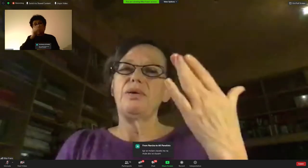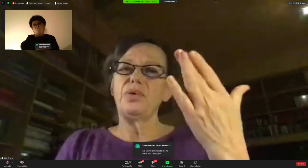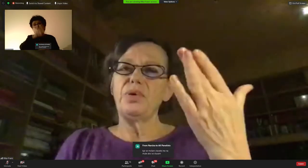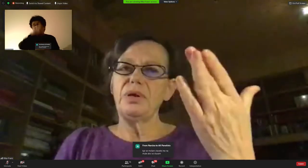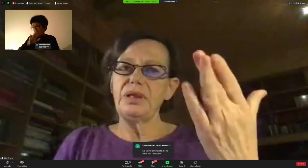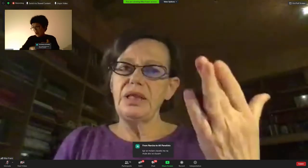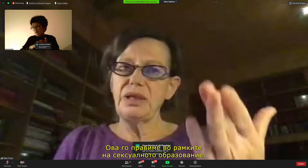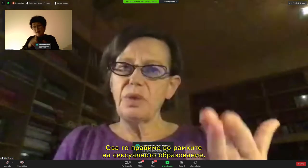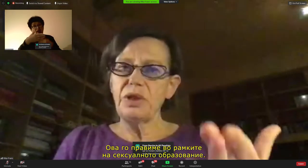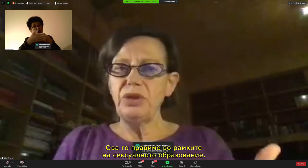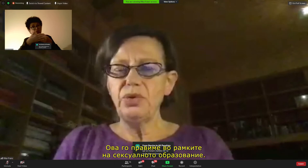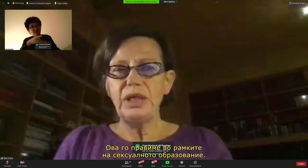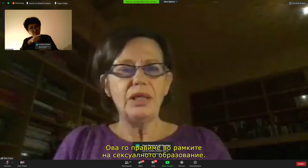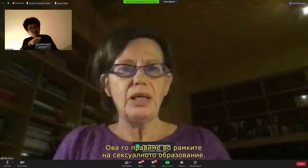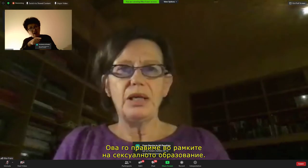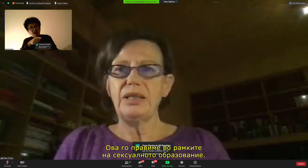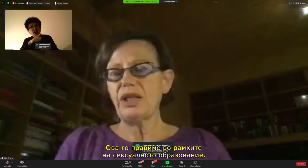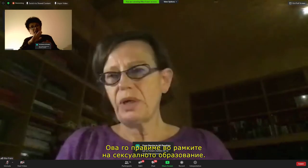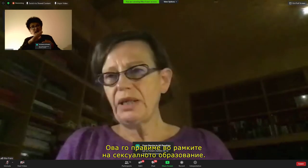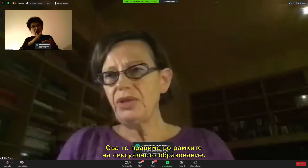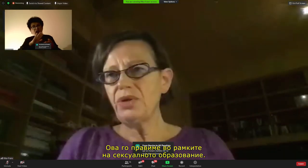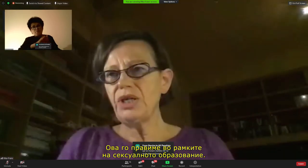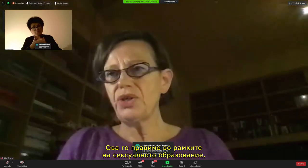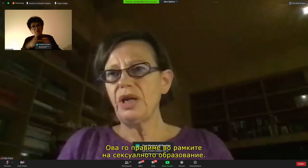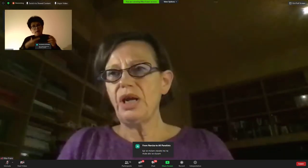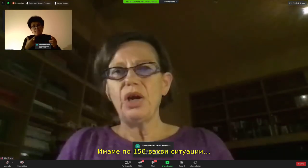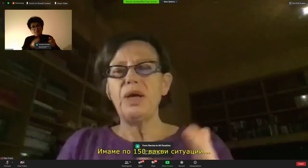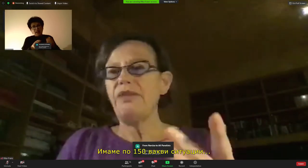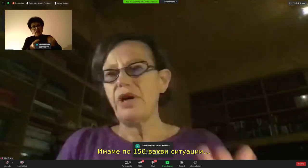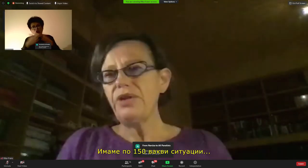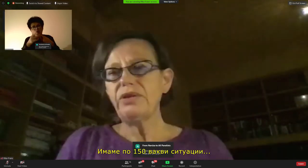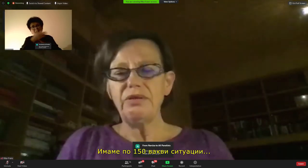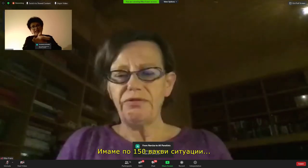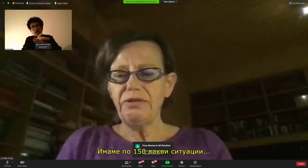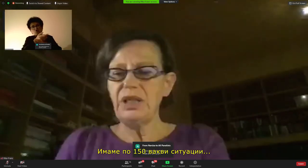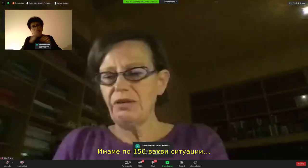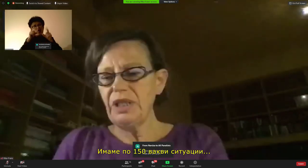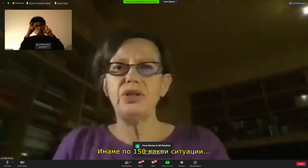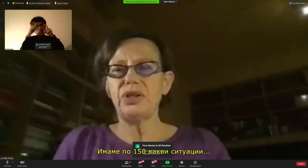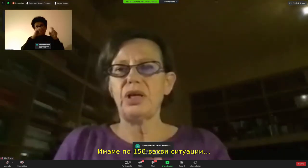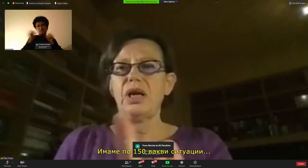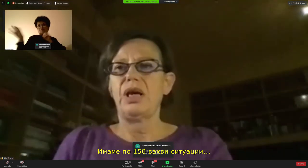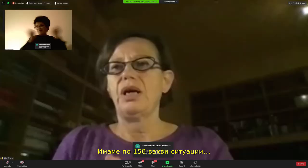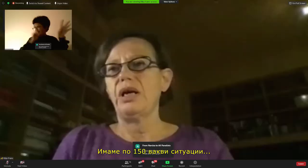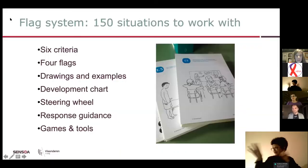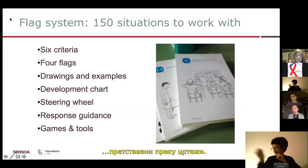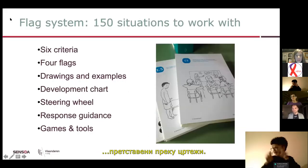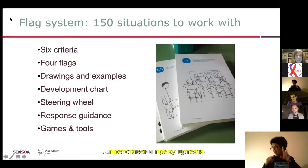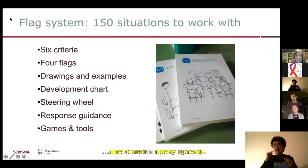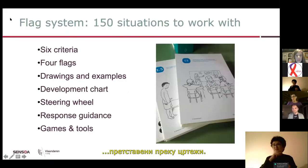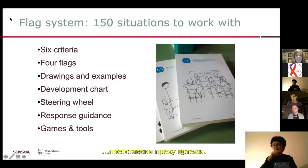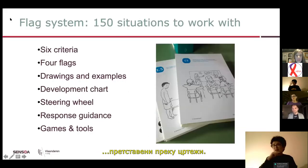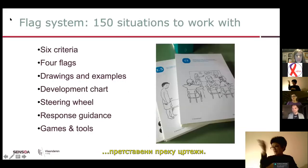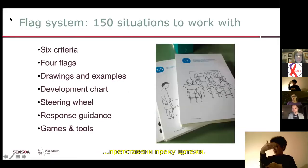And this is what we do in sexuality education. We have 150 of these situations